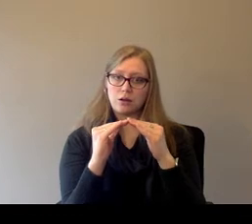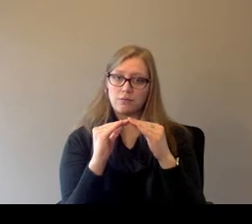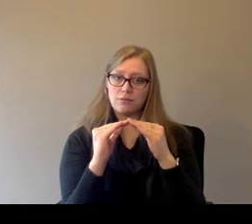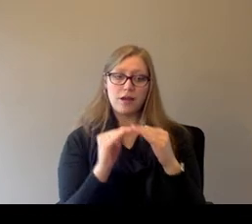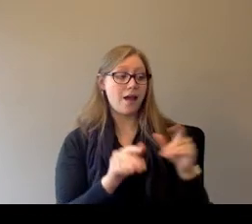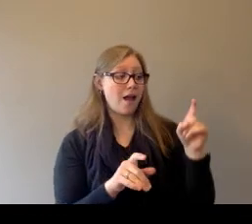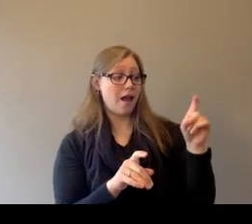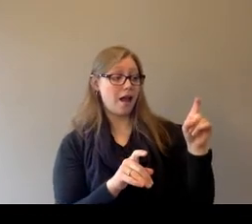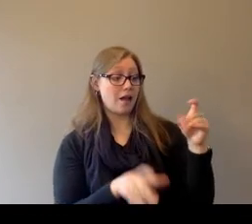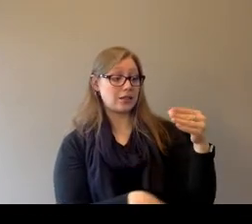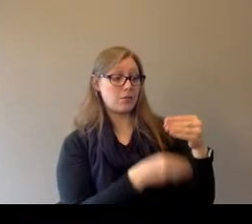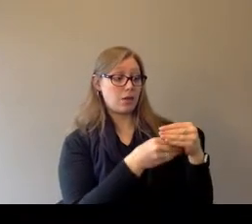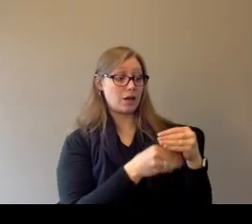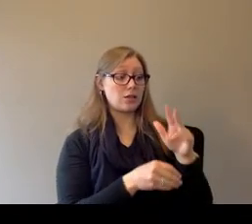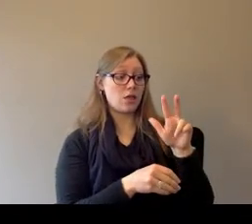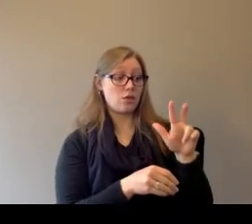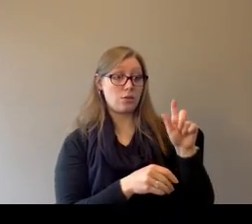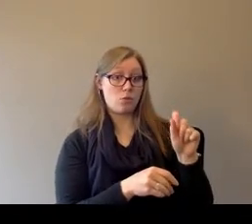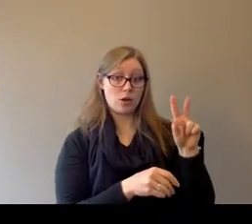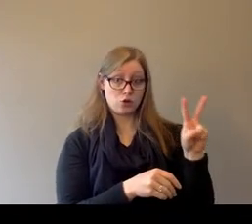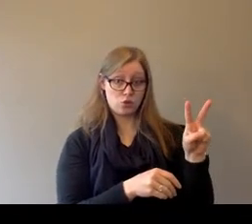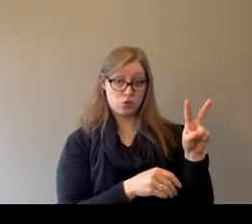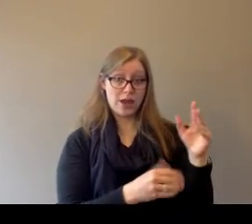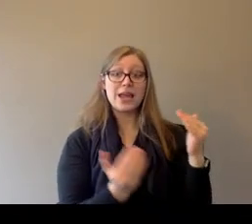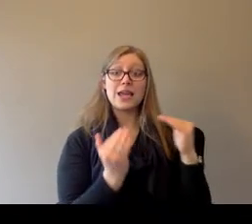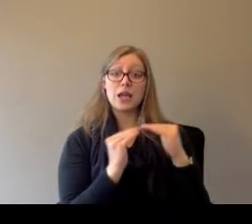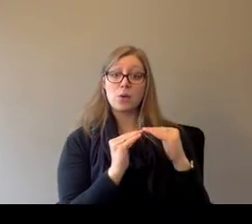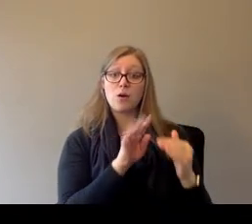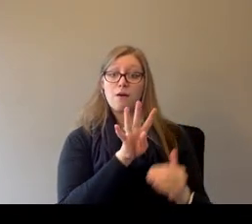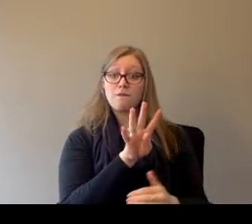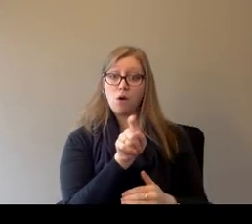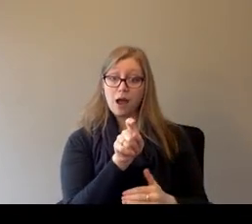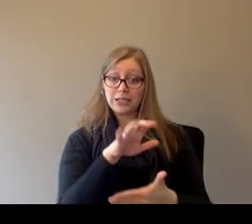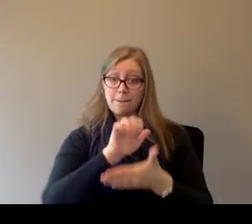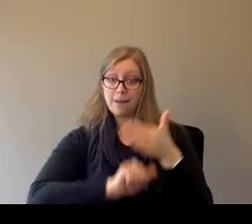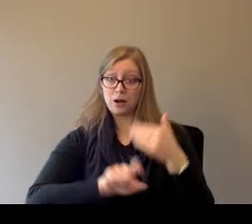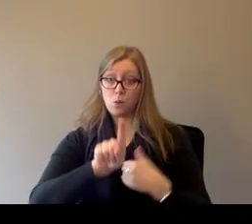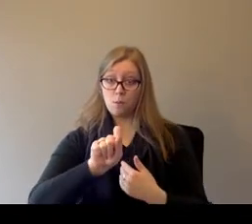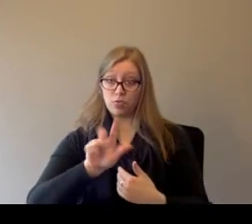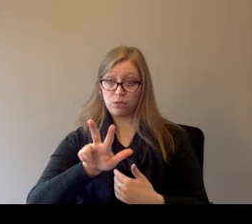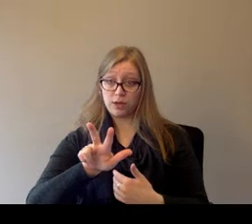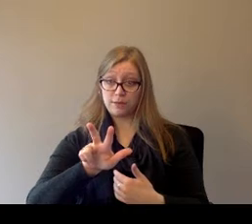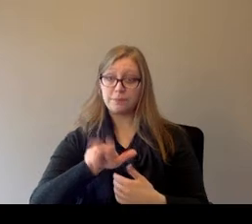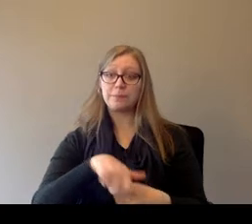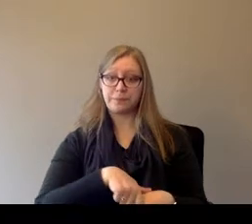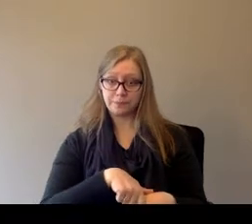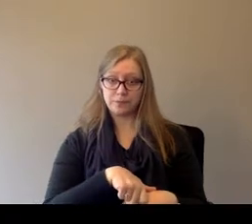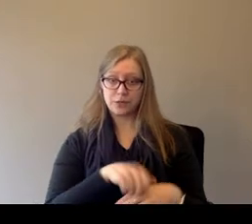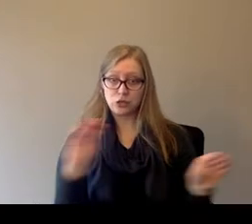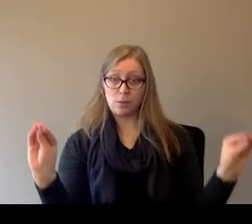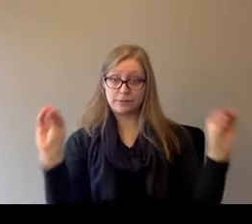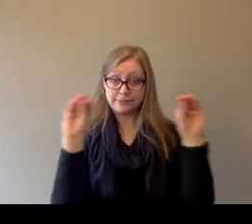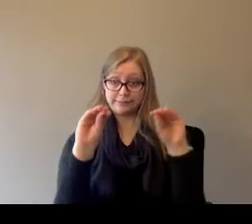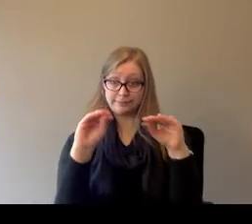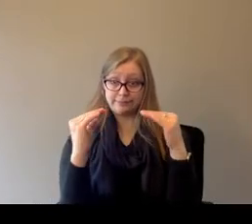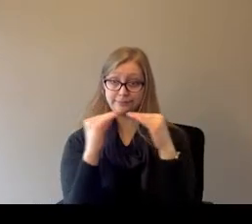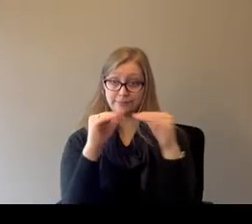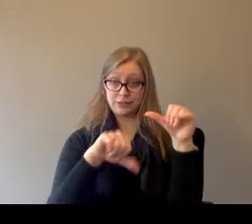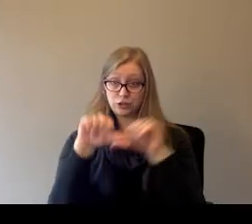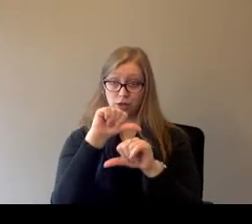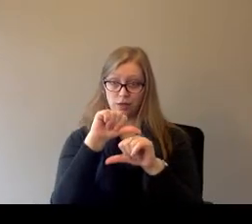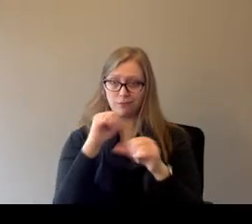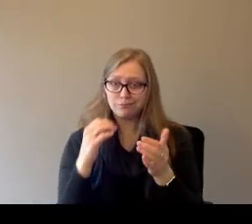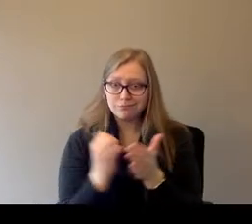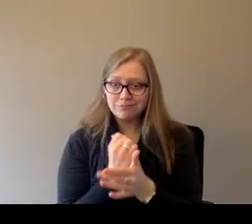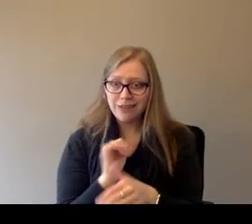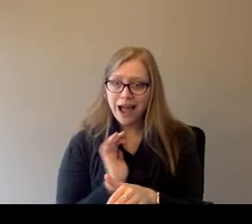to 4x minus 1.3. And then just use our algebra moves. So if